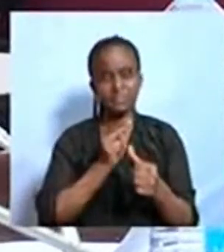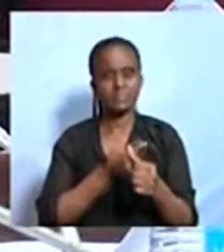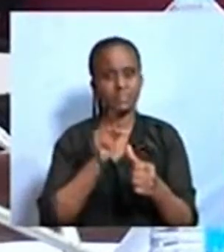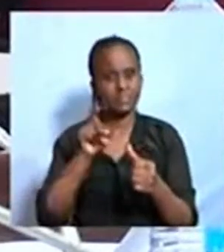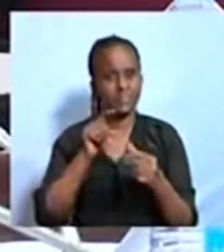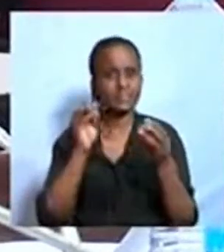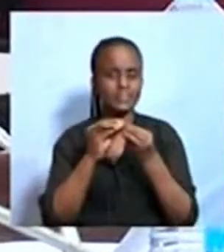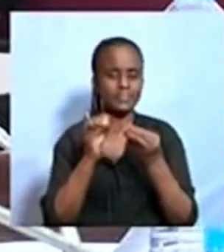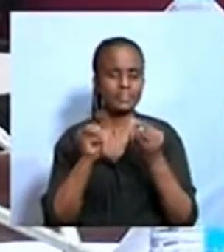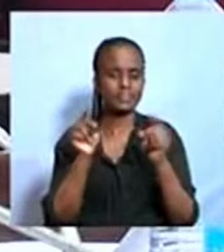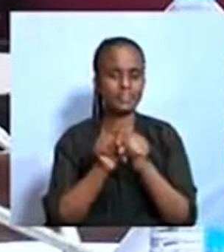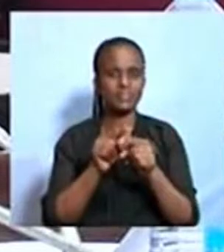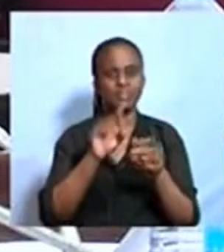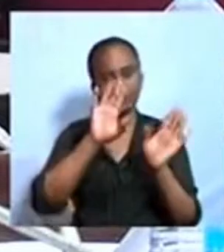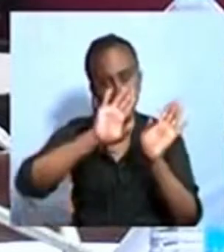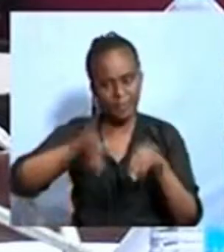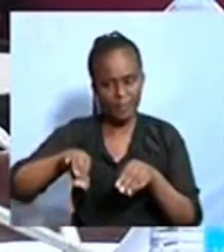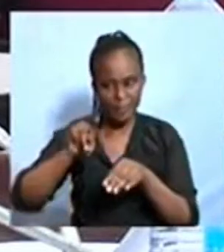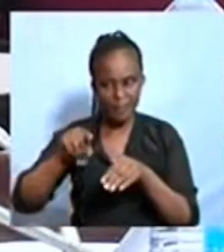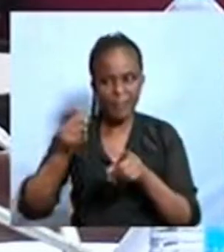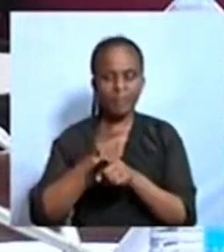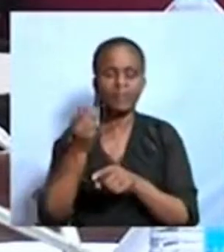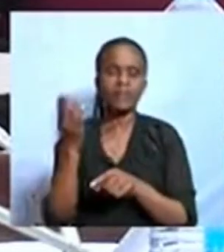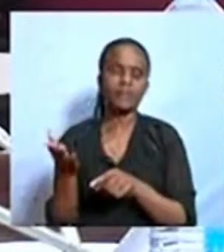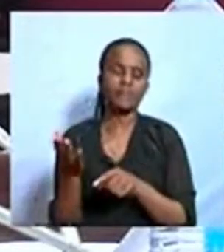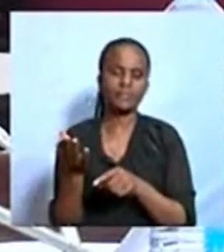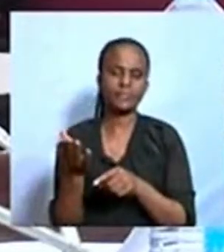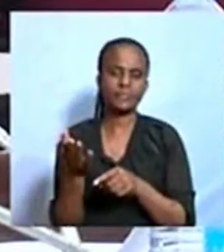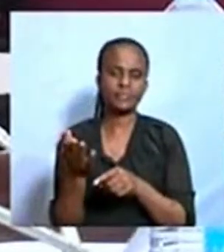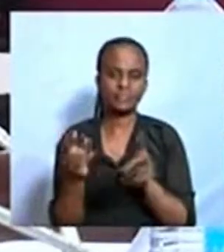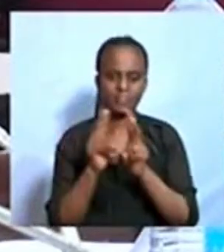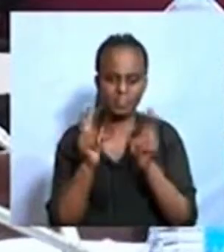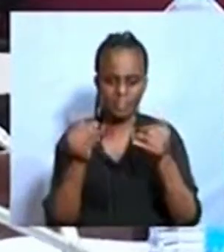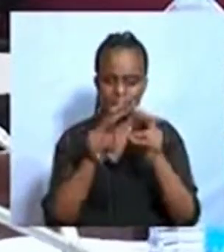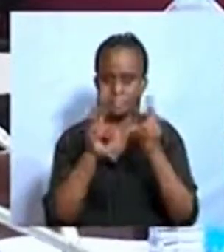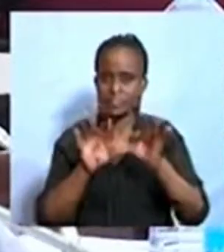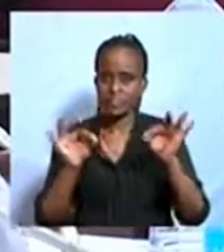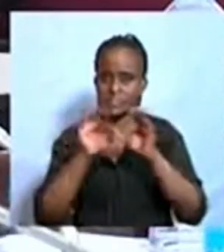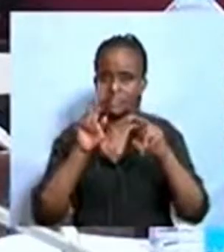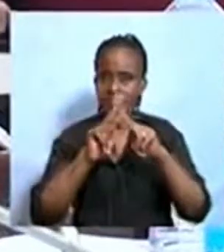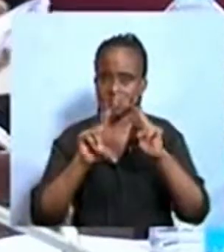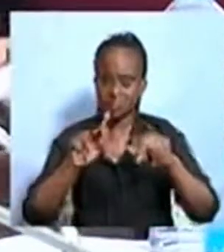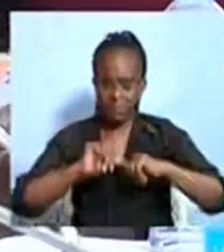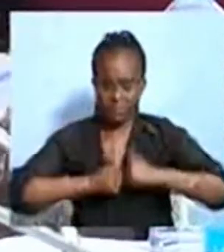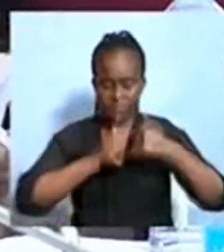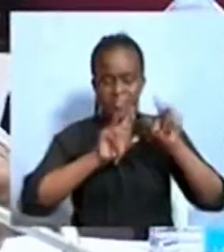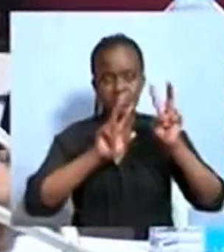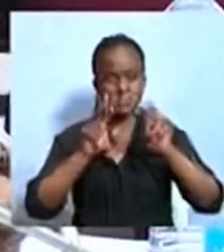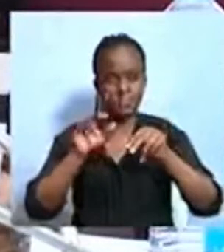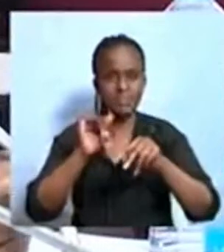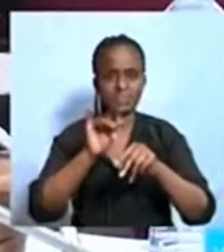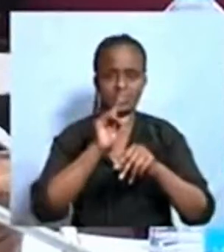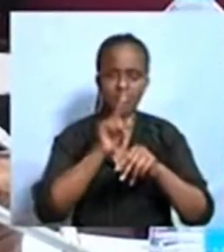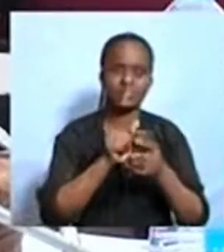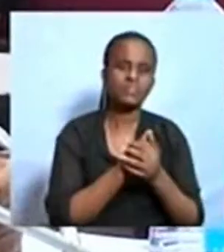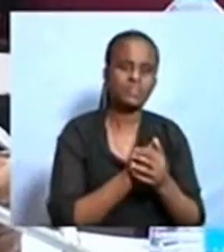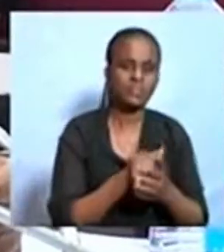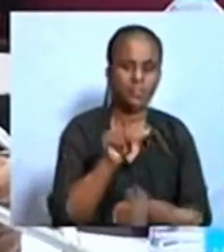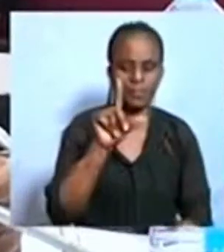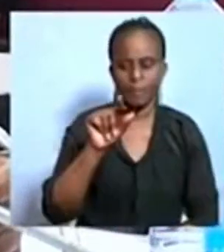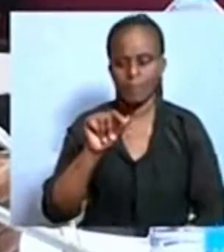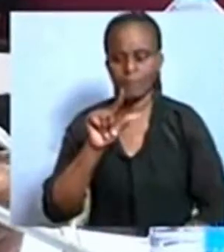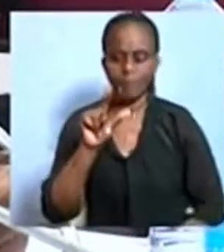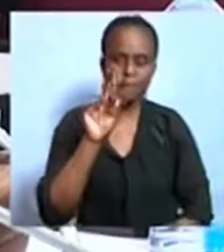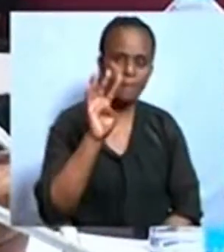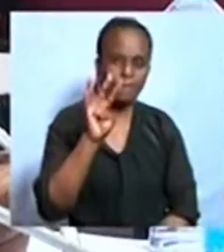to depart from there. So essentially, Chair, our observations are that the 2024